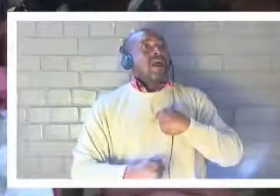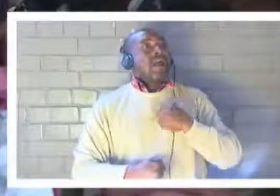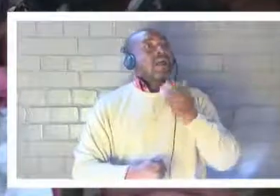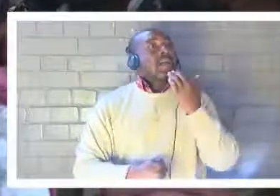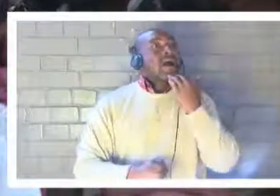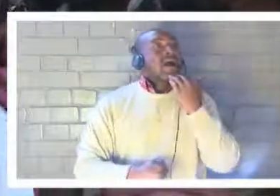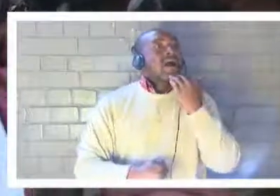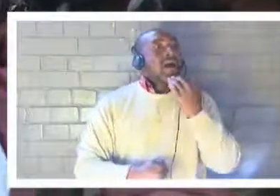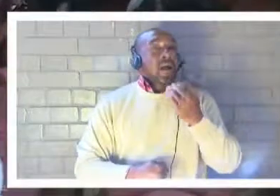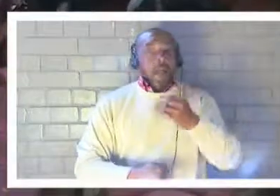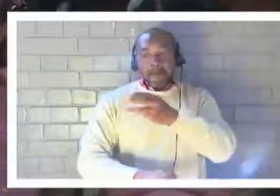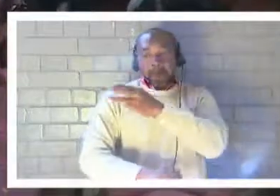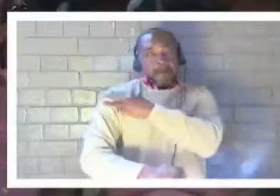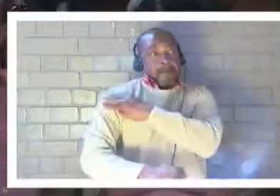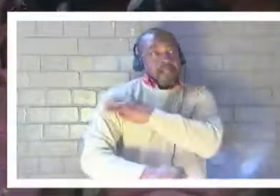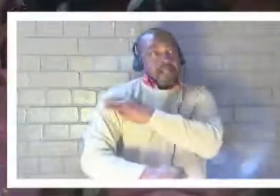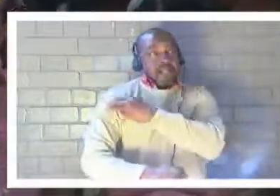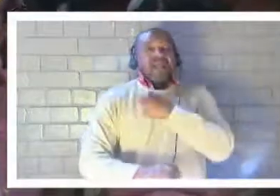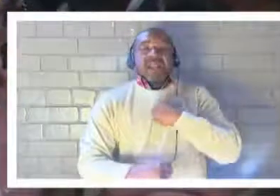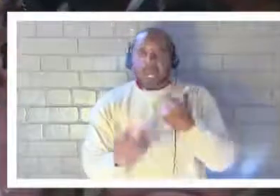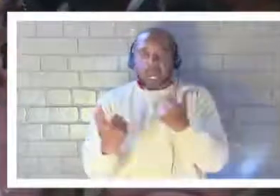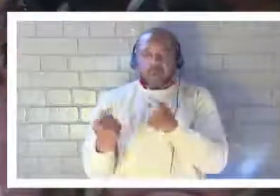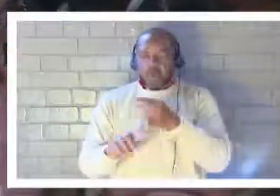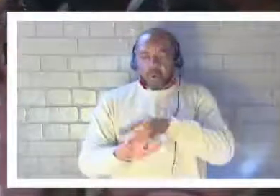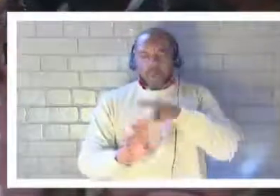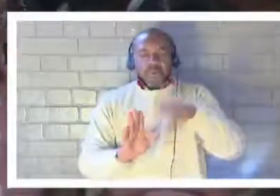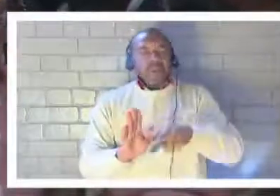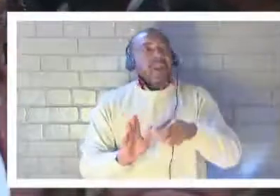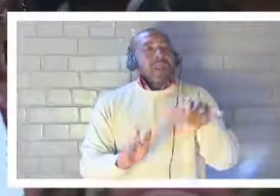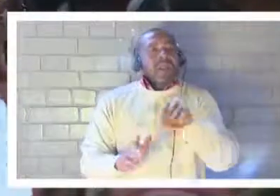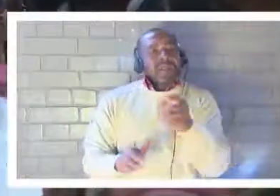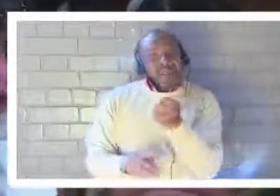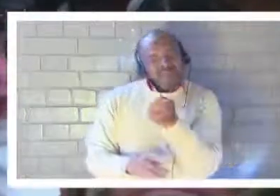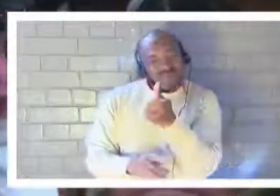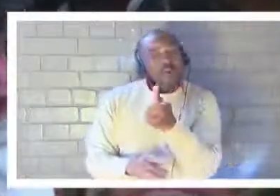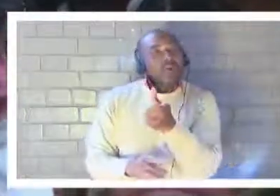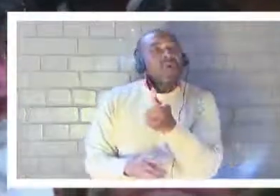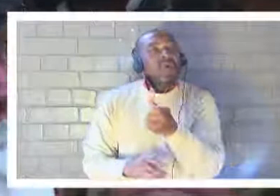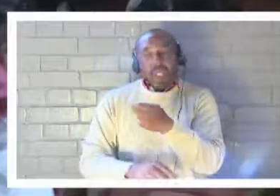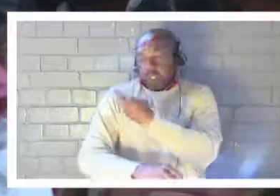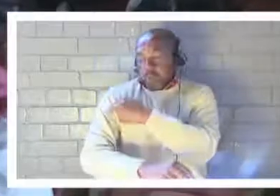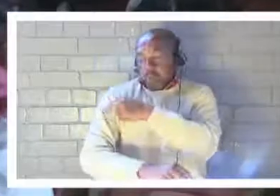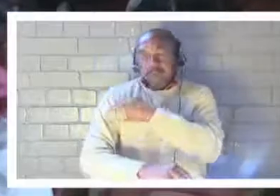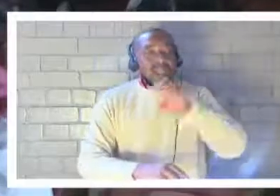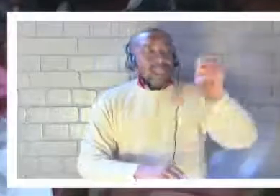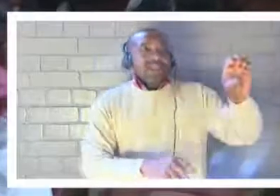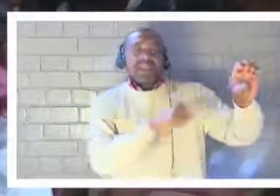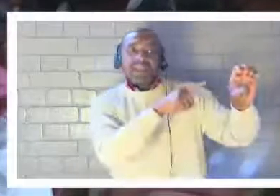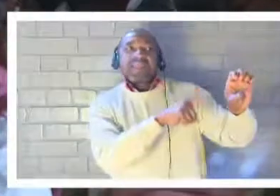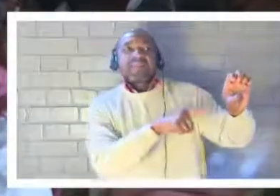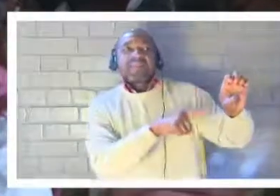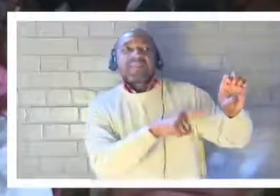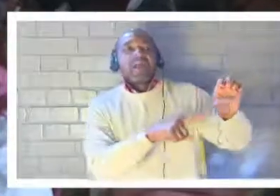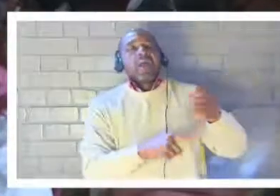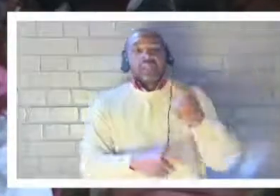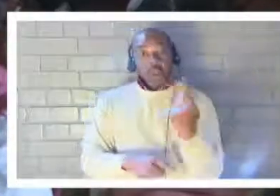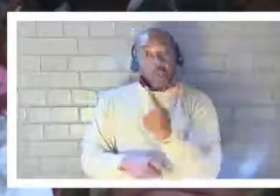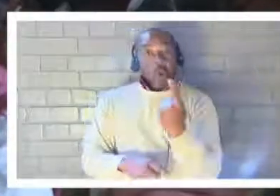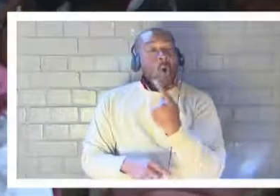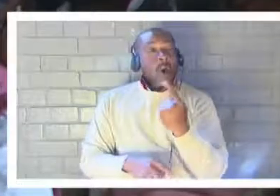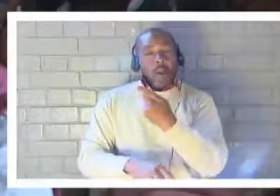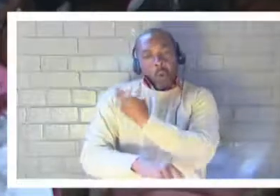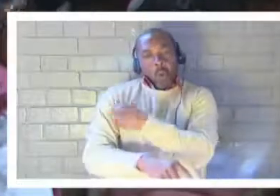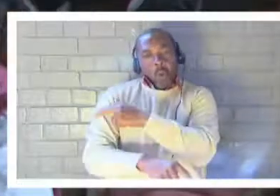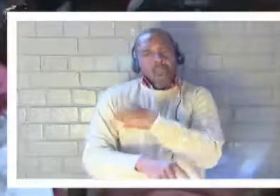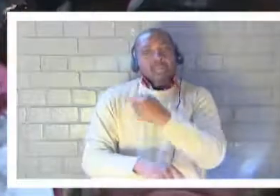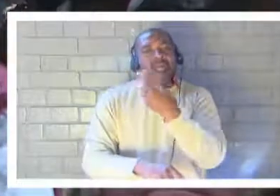small projects. Edenvale Hospital is the only hospital that got 20% of the current budget